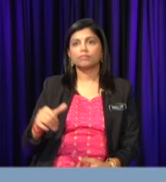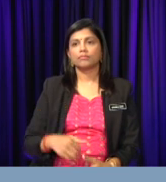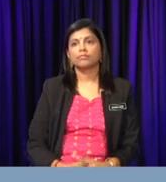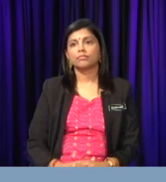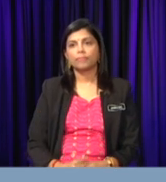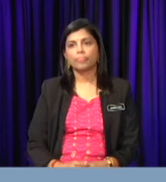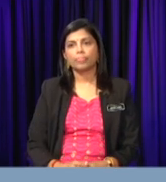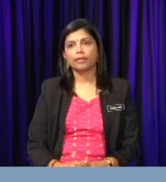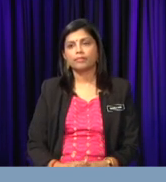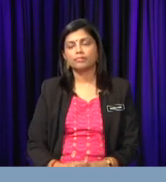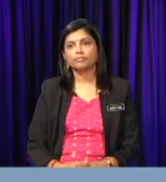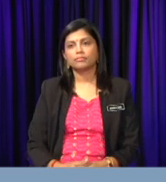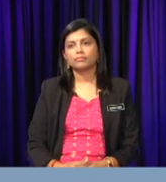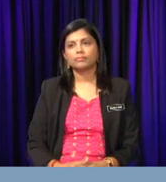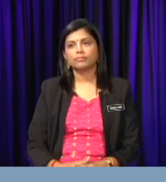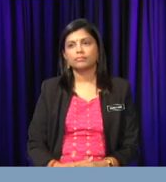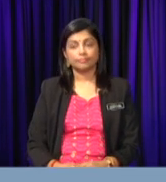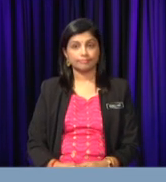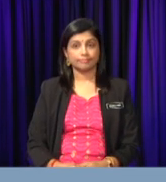once.